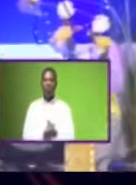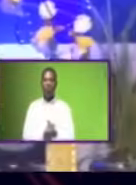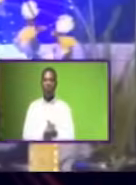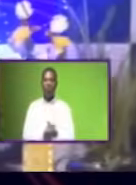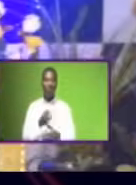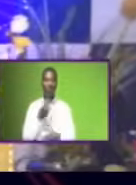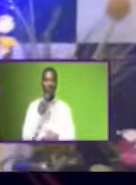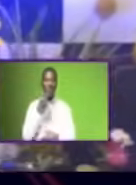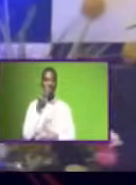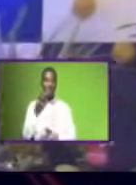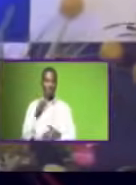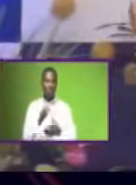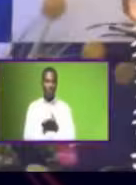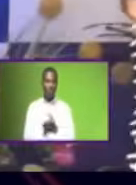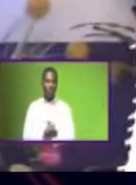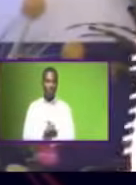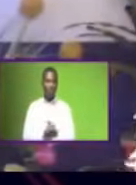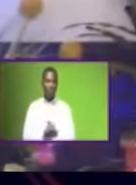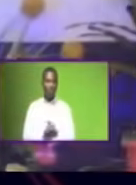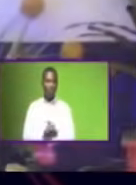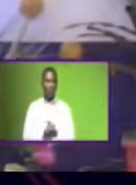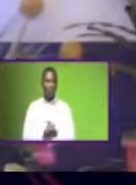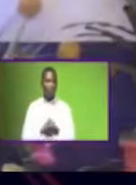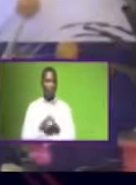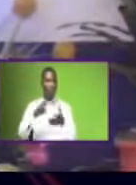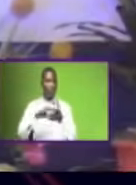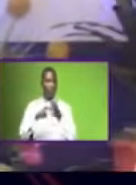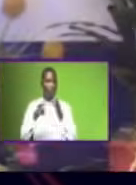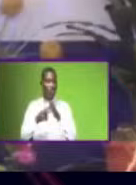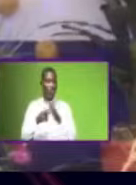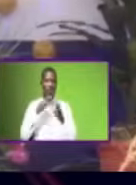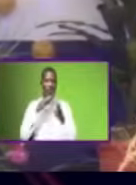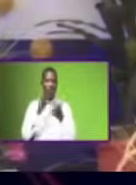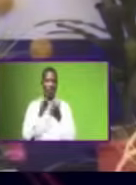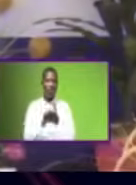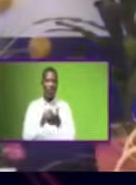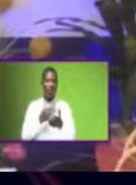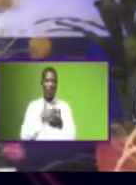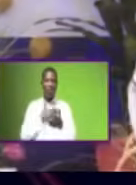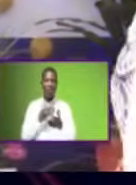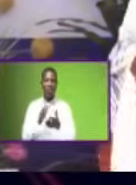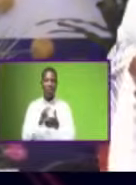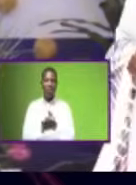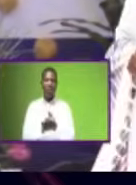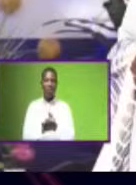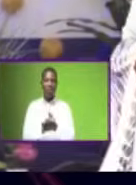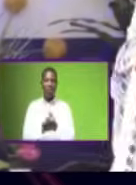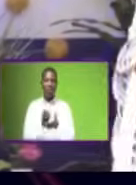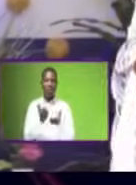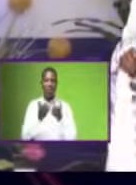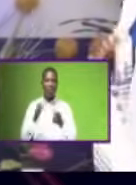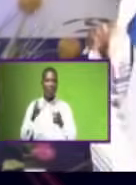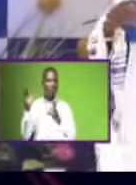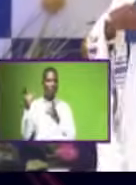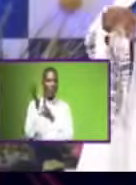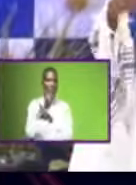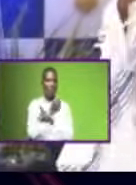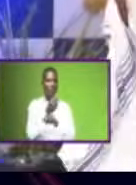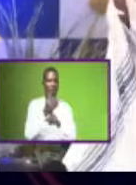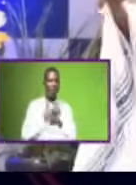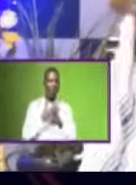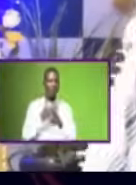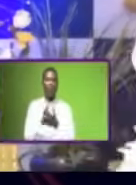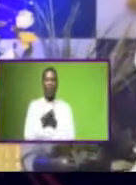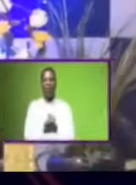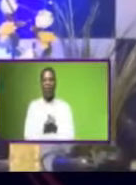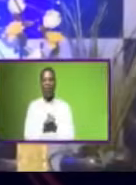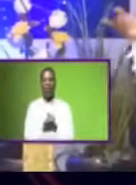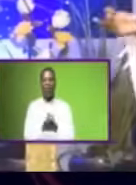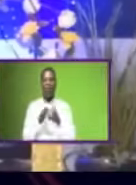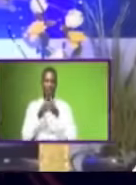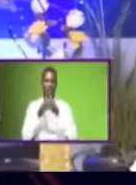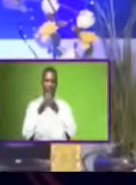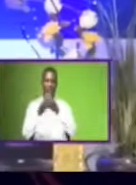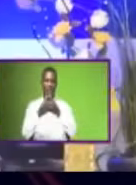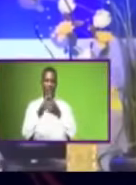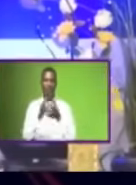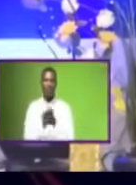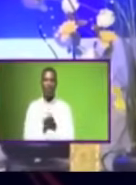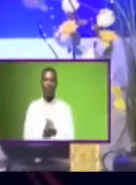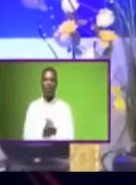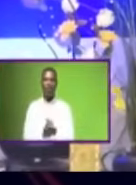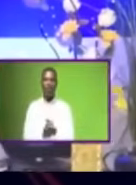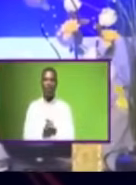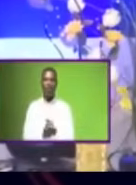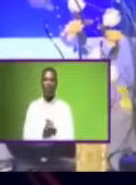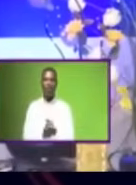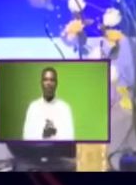well, next I said, my position and no one person won't hear them. It means that they wanted to take my position and come